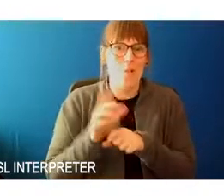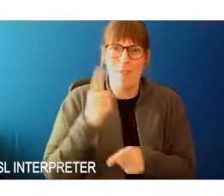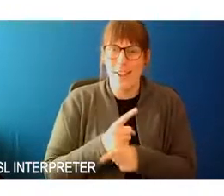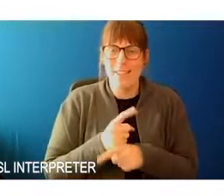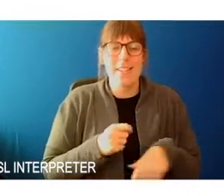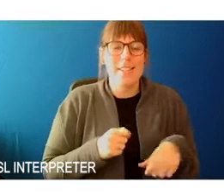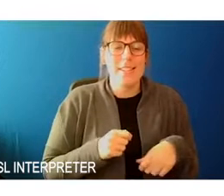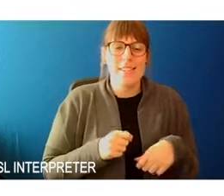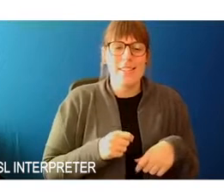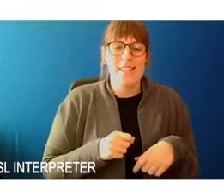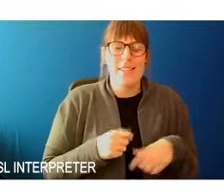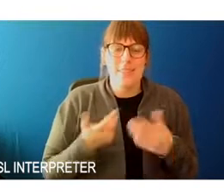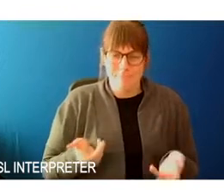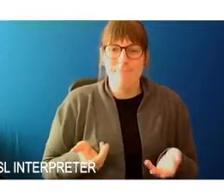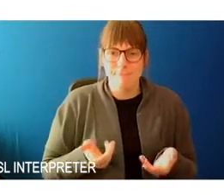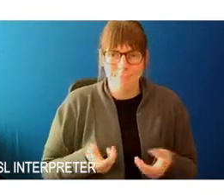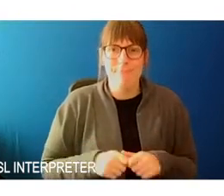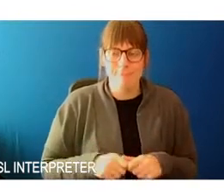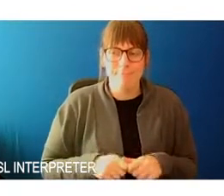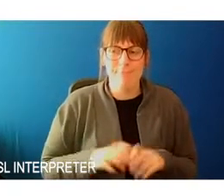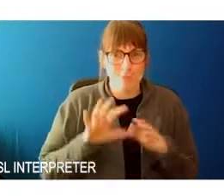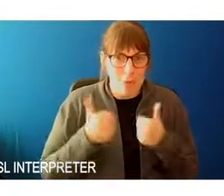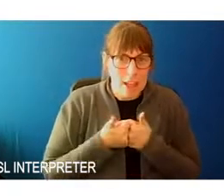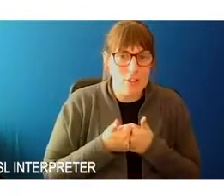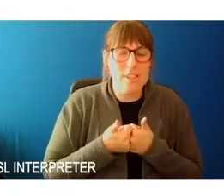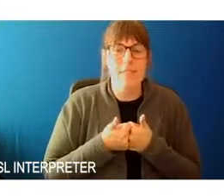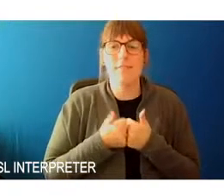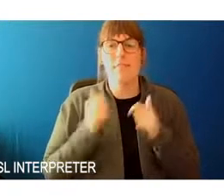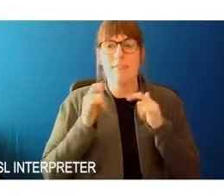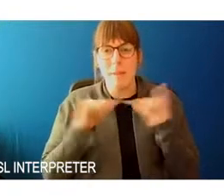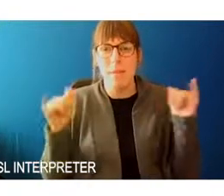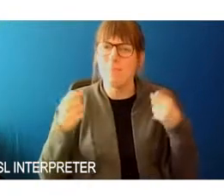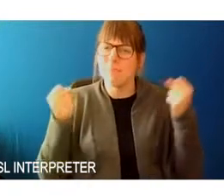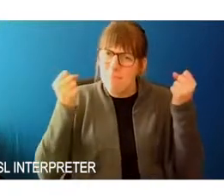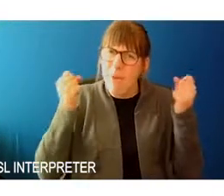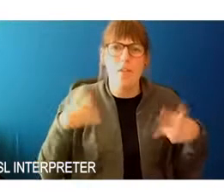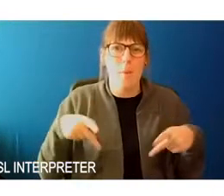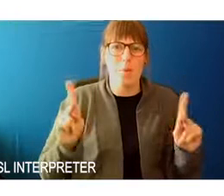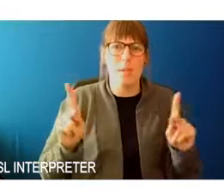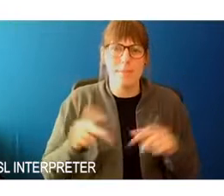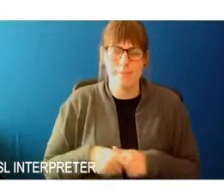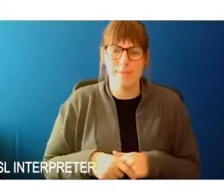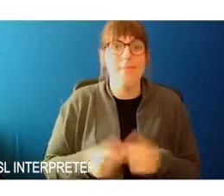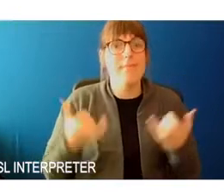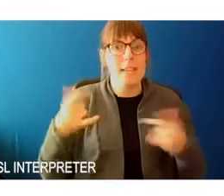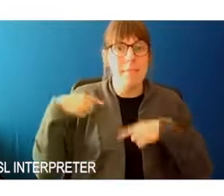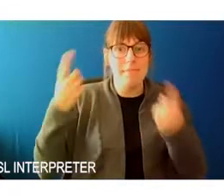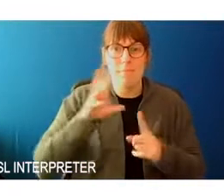Challenging times under COVID, but challenging and also filled